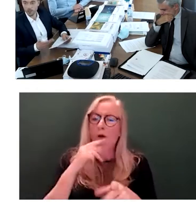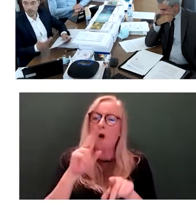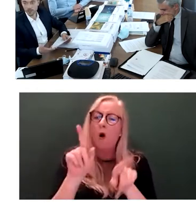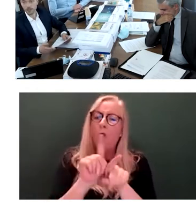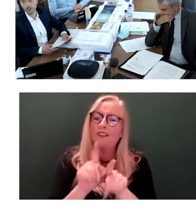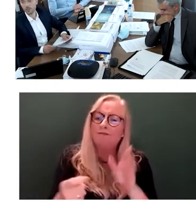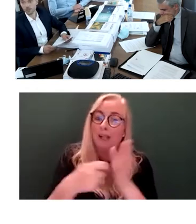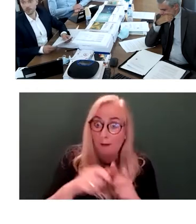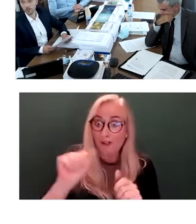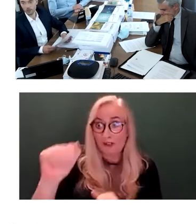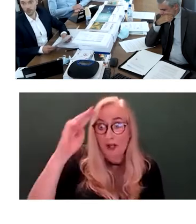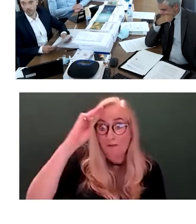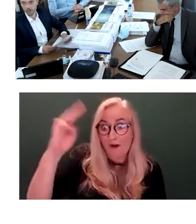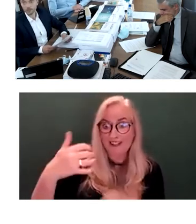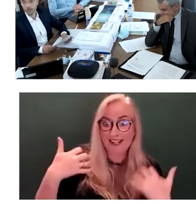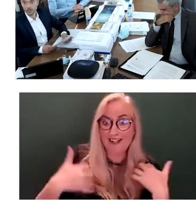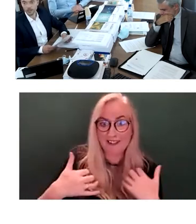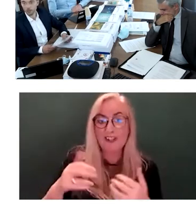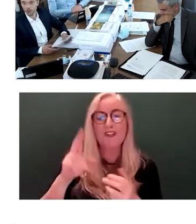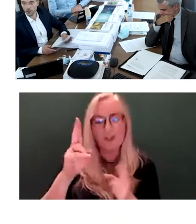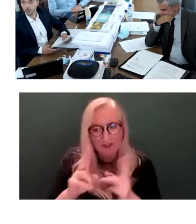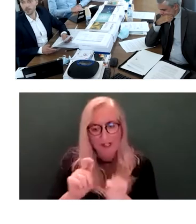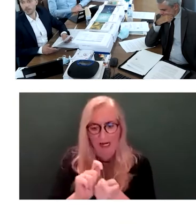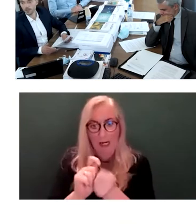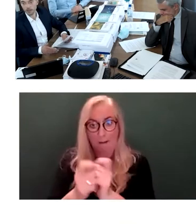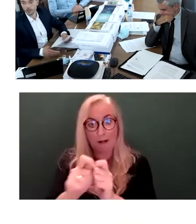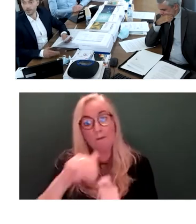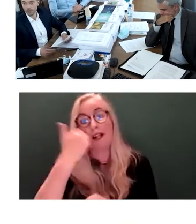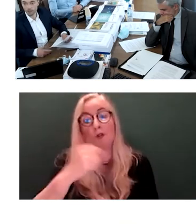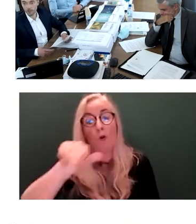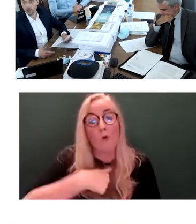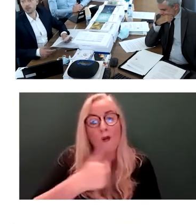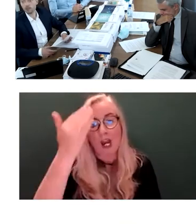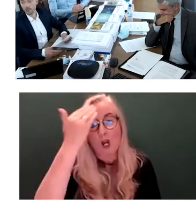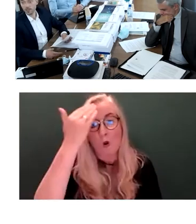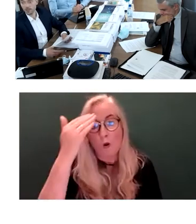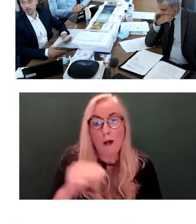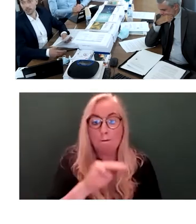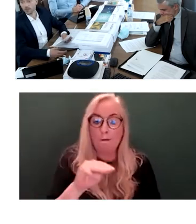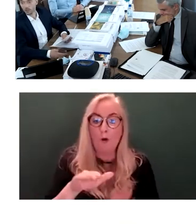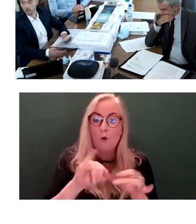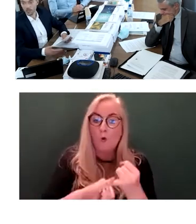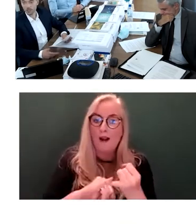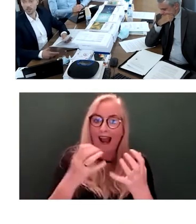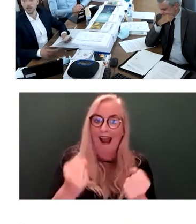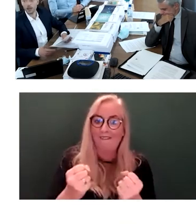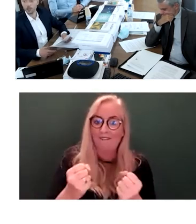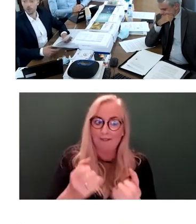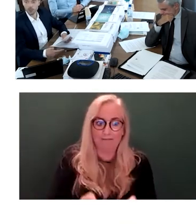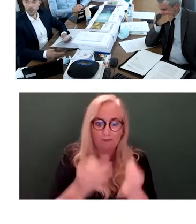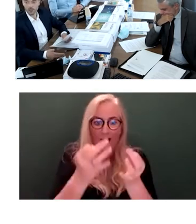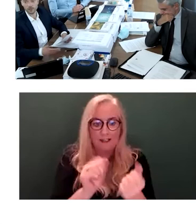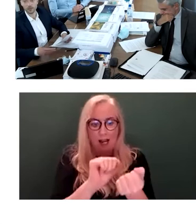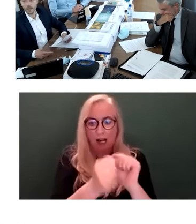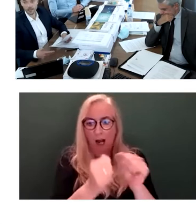in the employer's interest actually to accommodate, given that we know that the persons who received successful accommodation are much